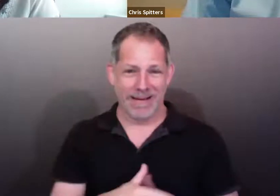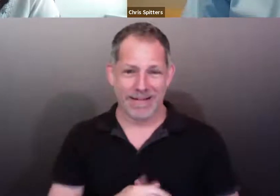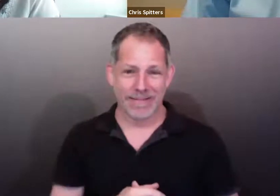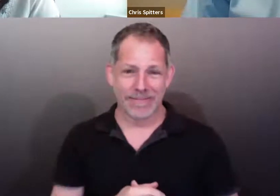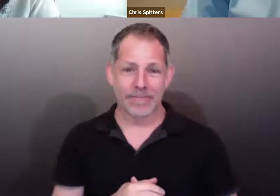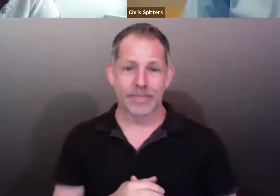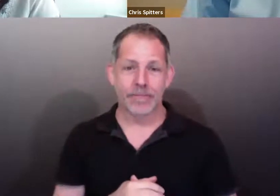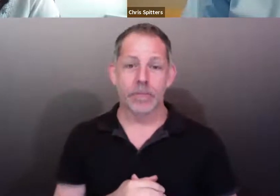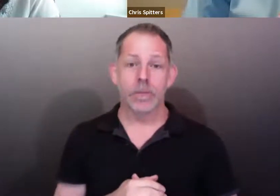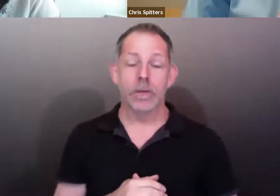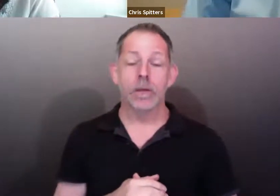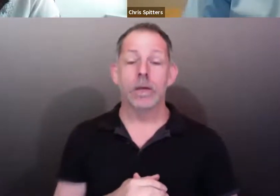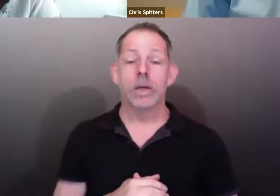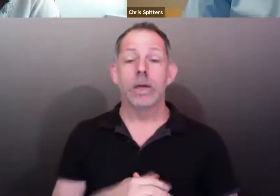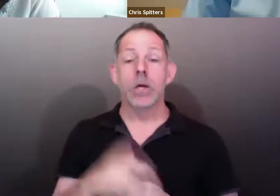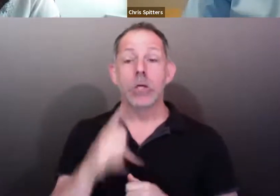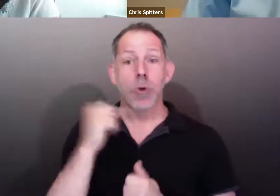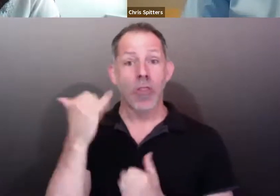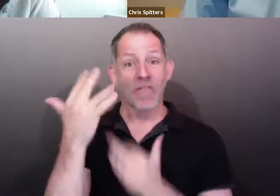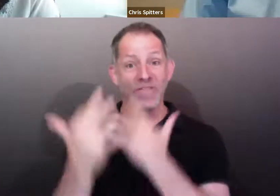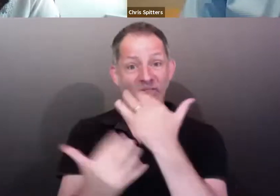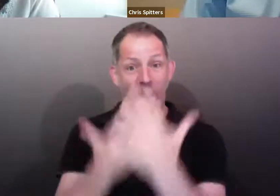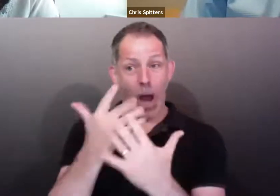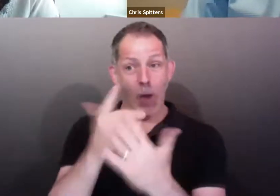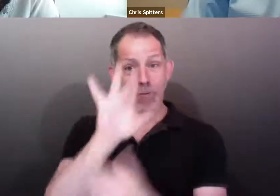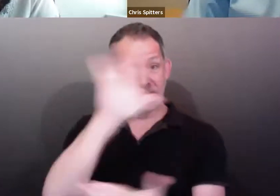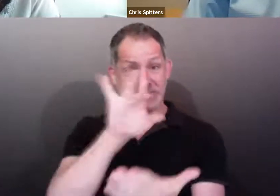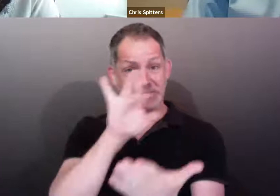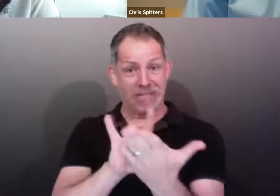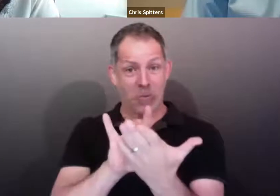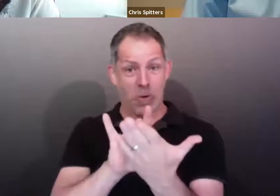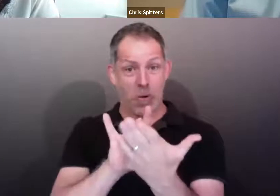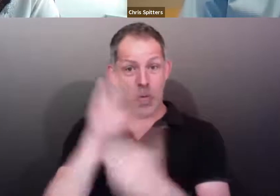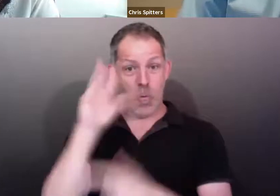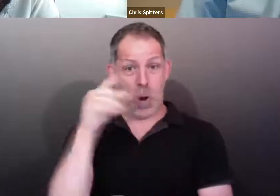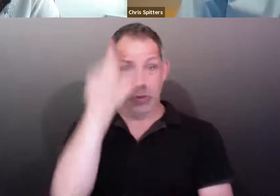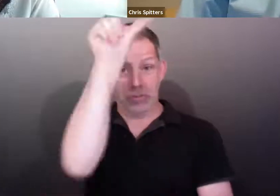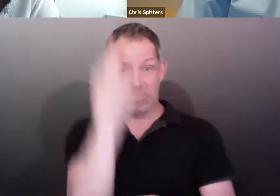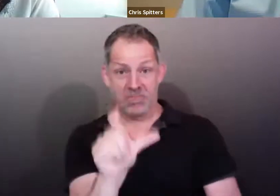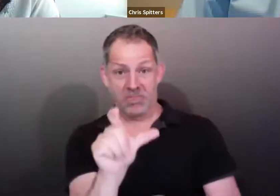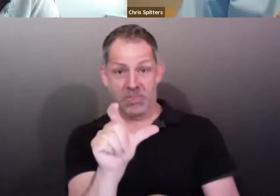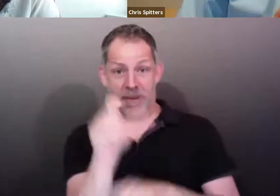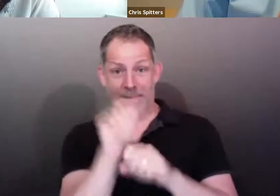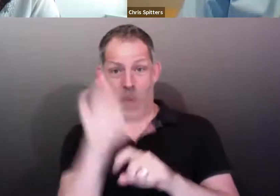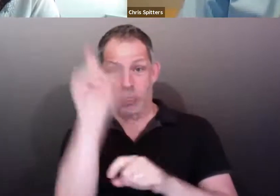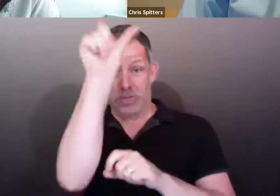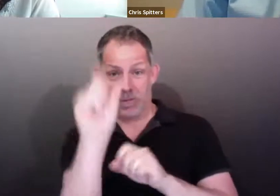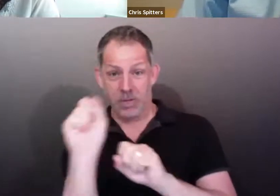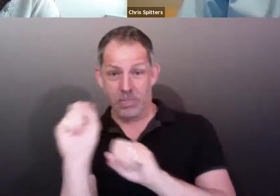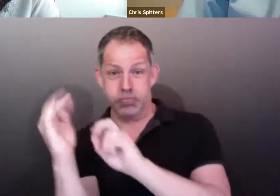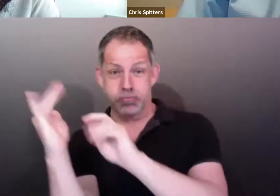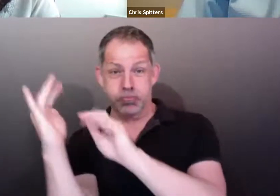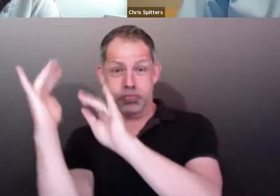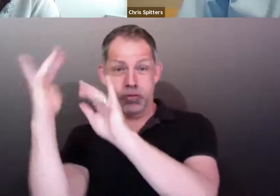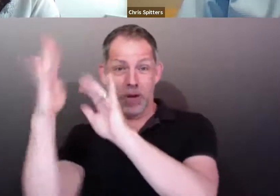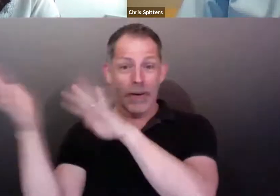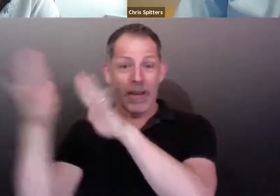a poor air quality situation throughout the Puget Sound region. And so I'm